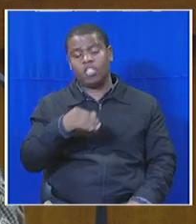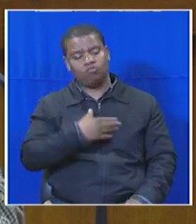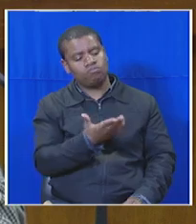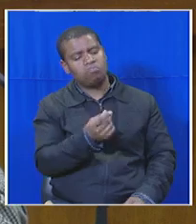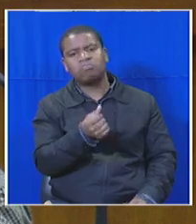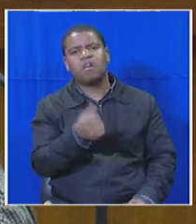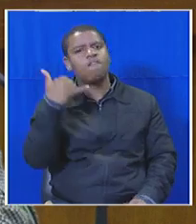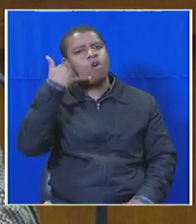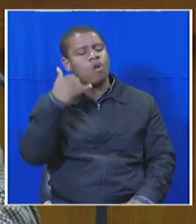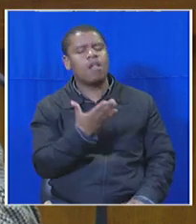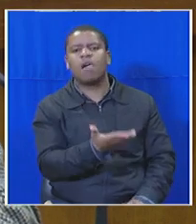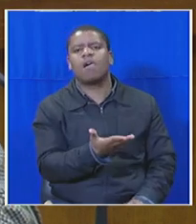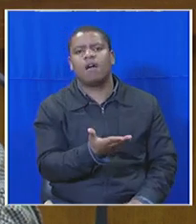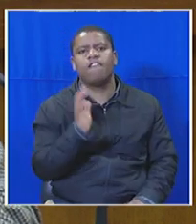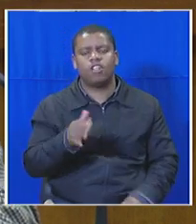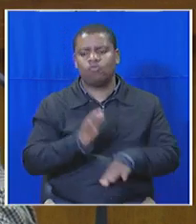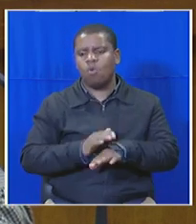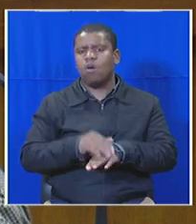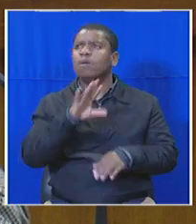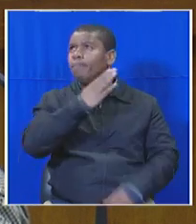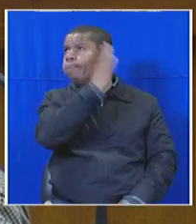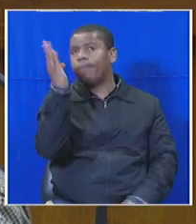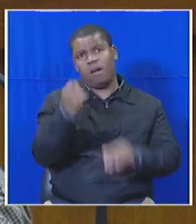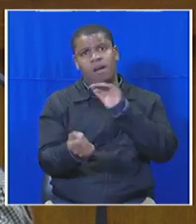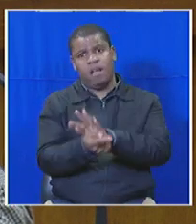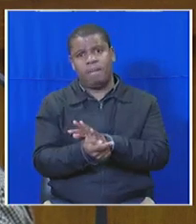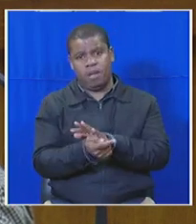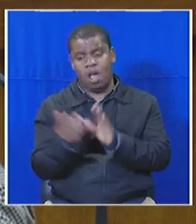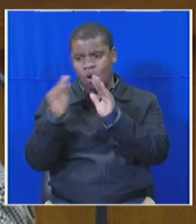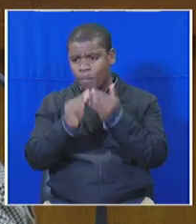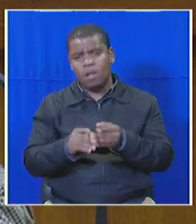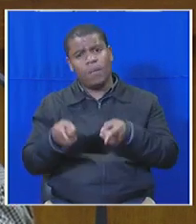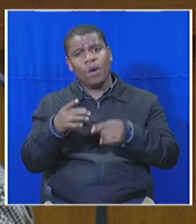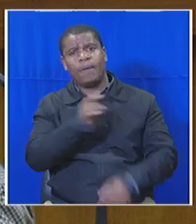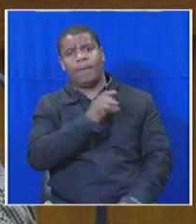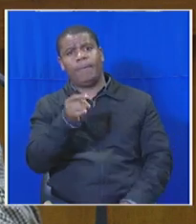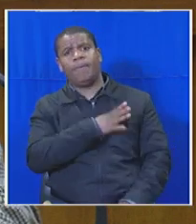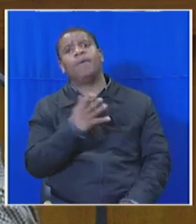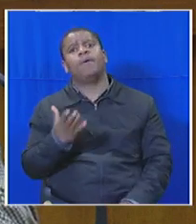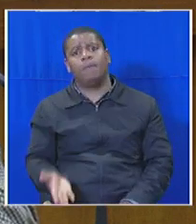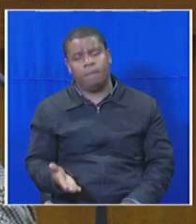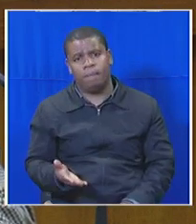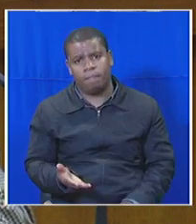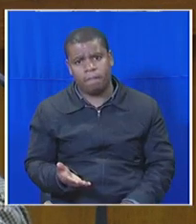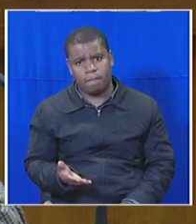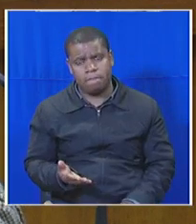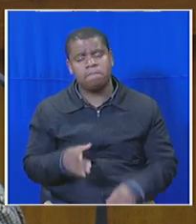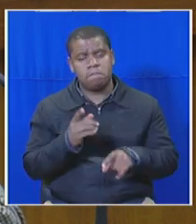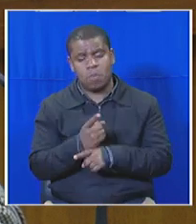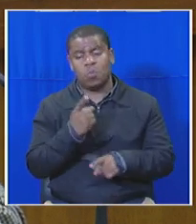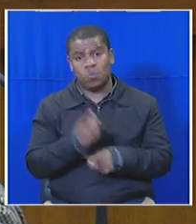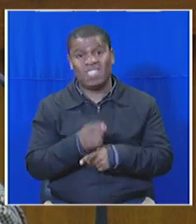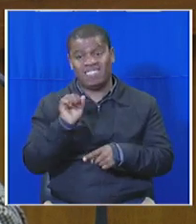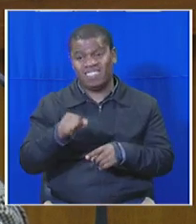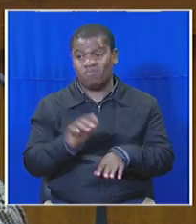firearms in broad daylight. Communities live in fear too. They live in fear, too scared to